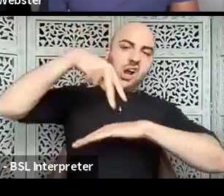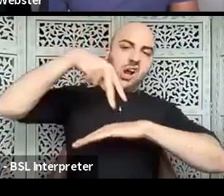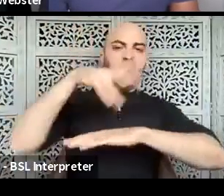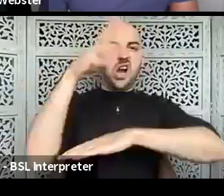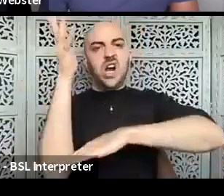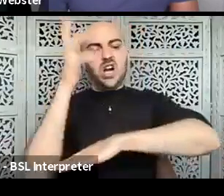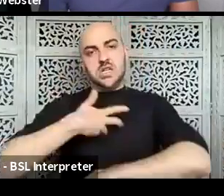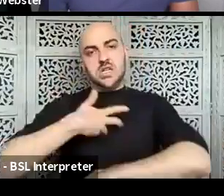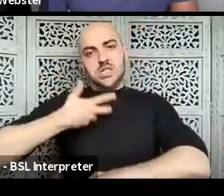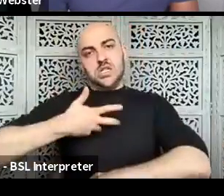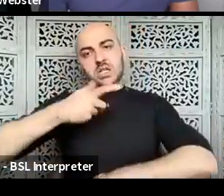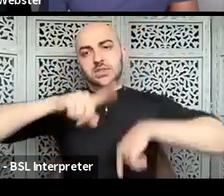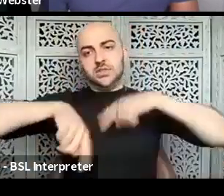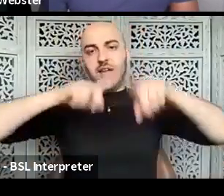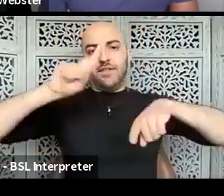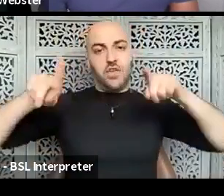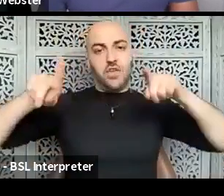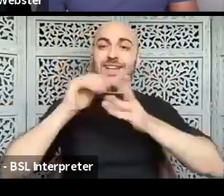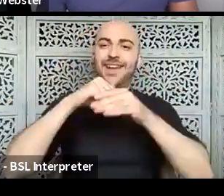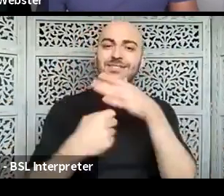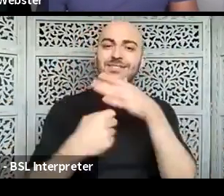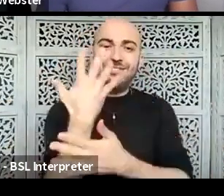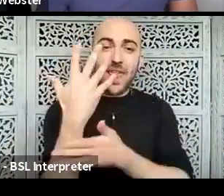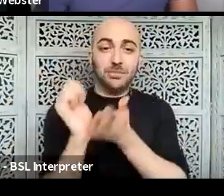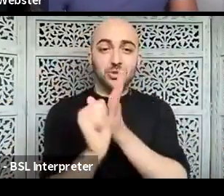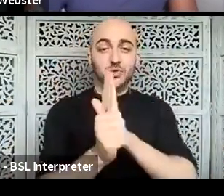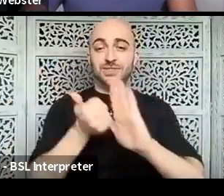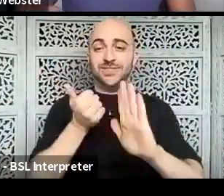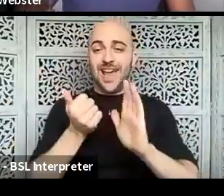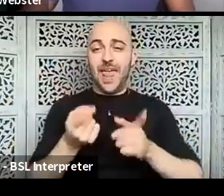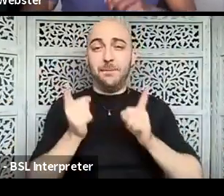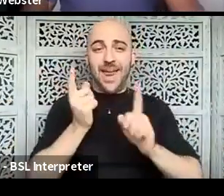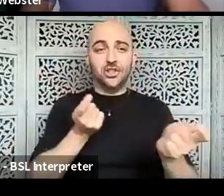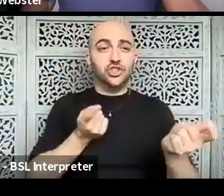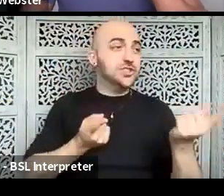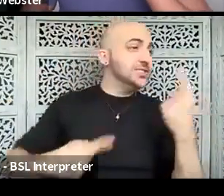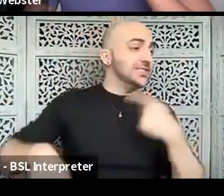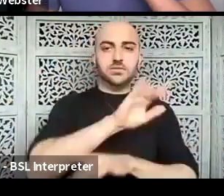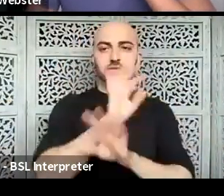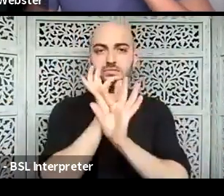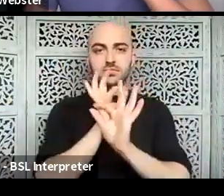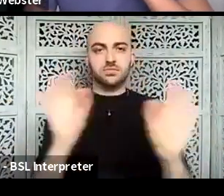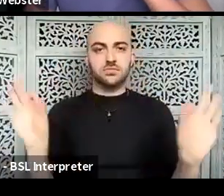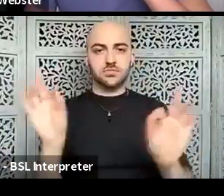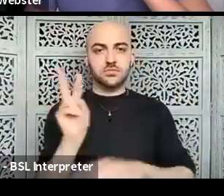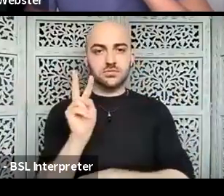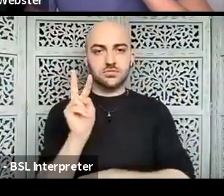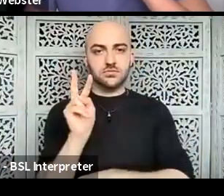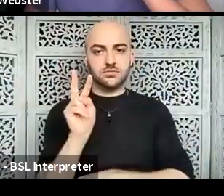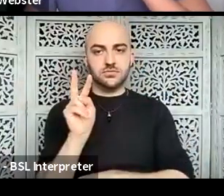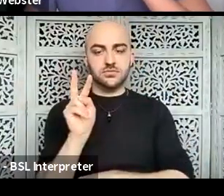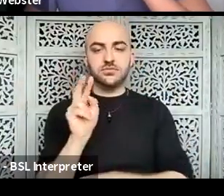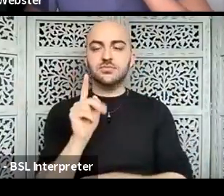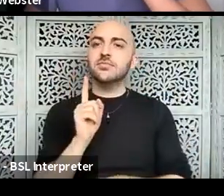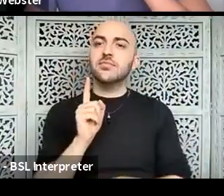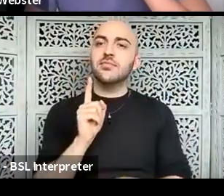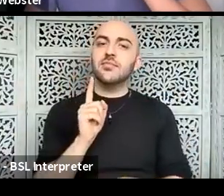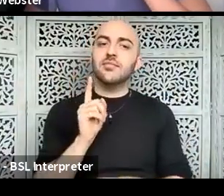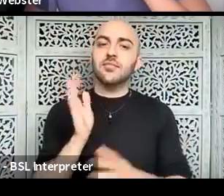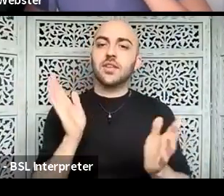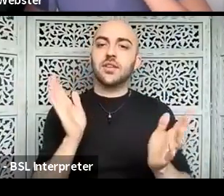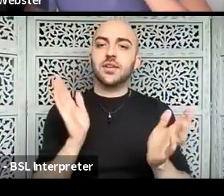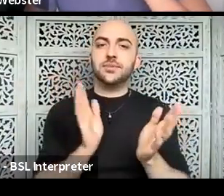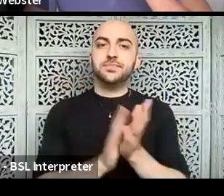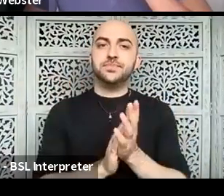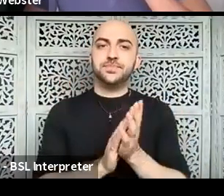things about diversity and development to all these talent managers, and it was just so quiet. Like, and then there was a solo clap that came out